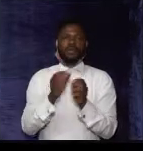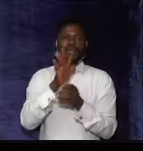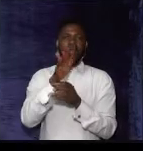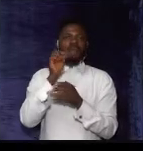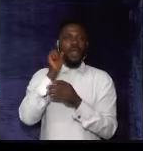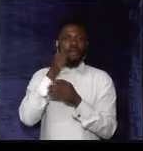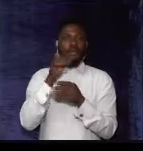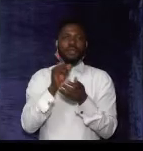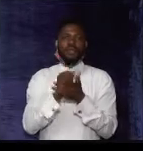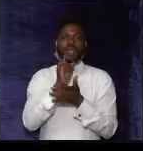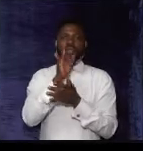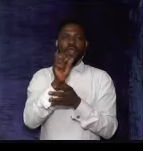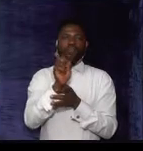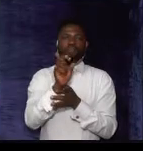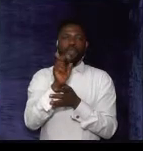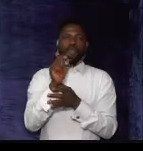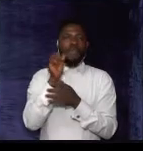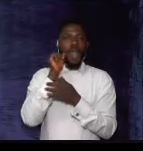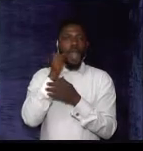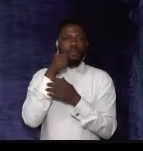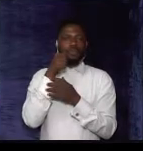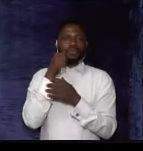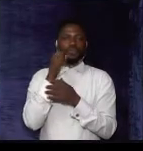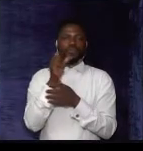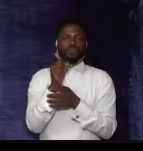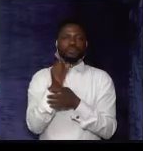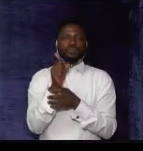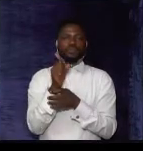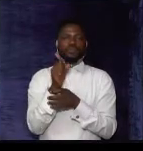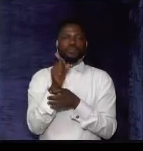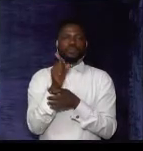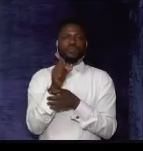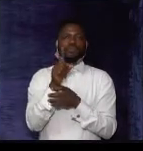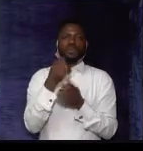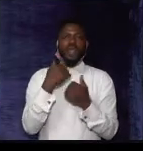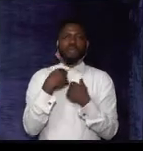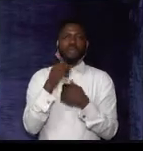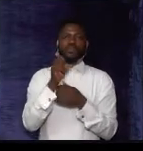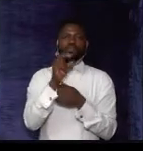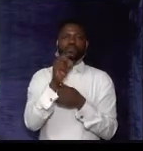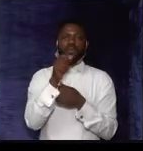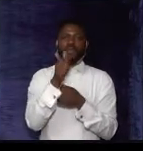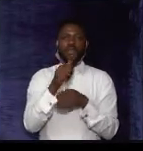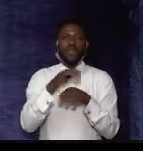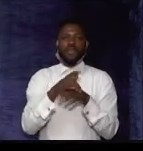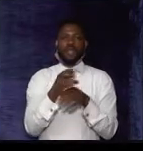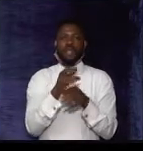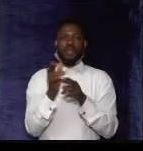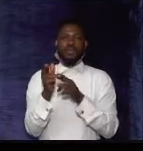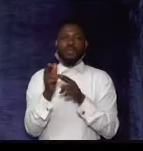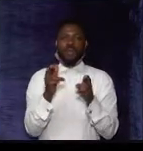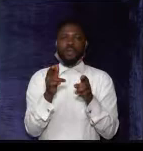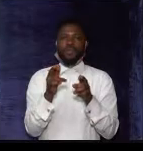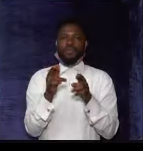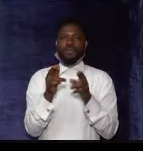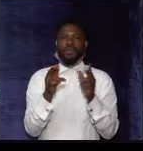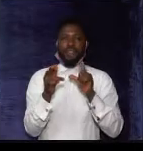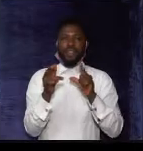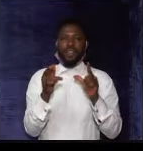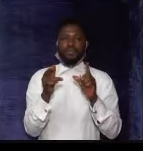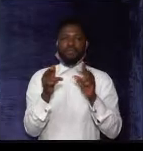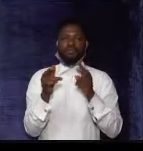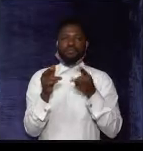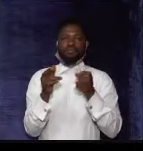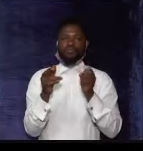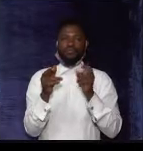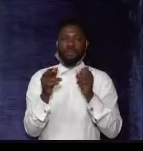7 apples plus 5 apples, that's 12 apples. So now you have 12A. On the right side of the equality